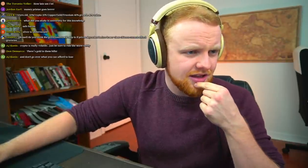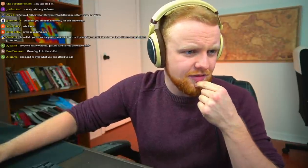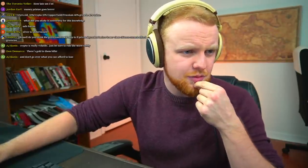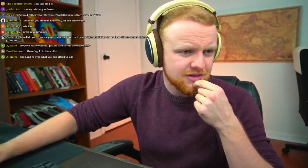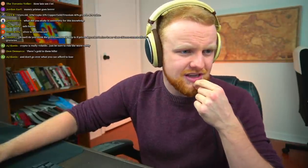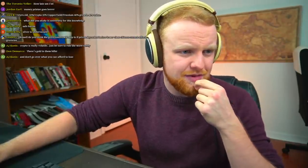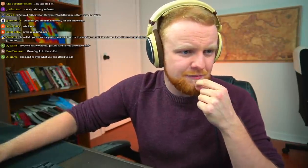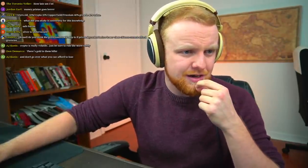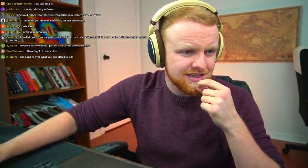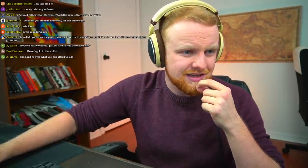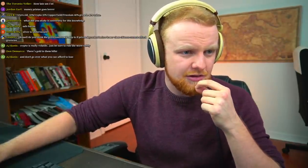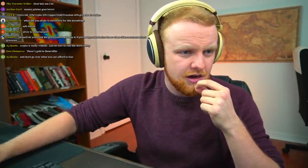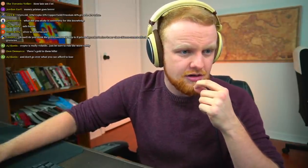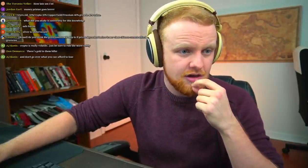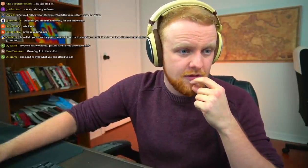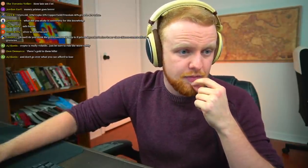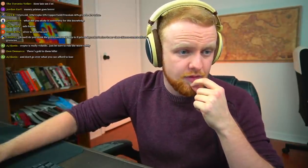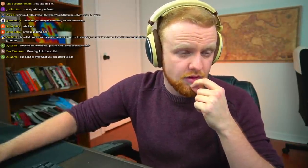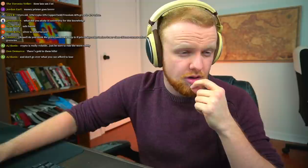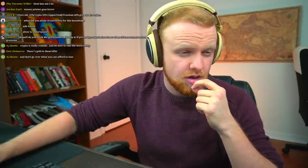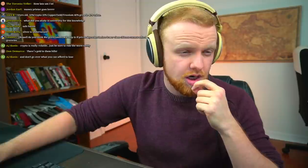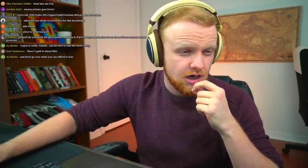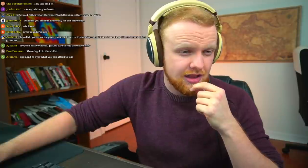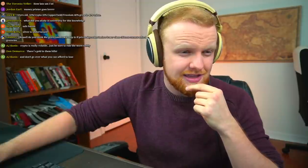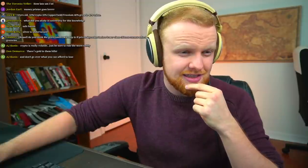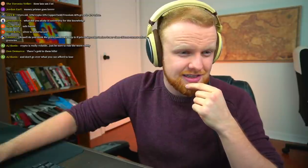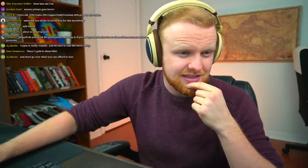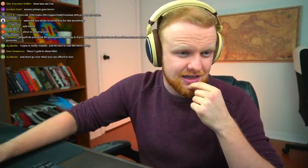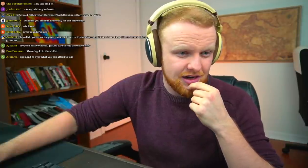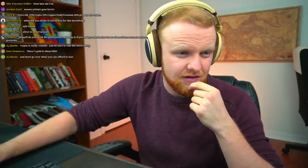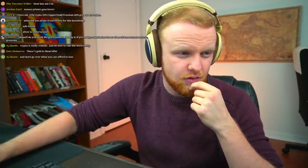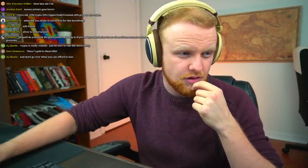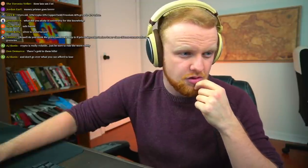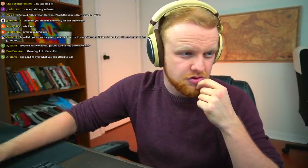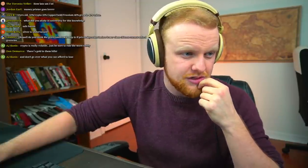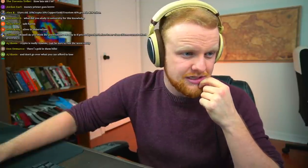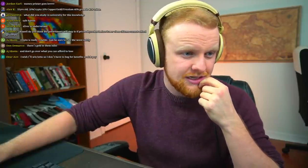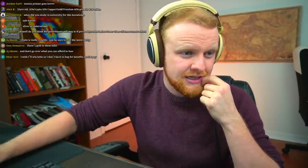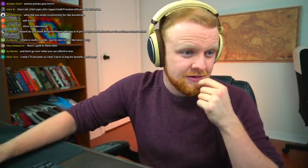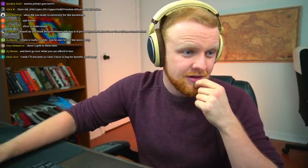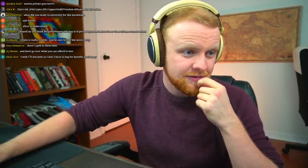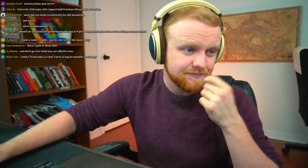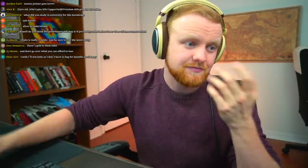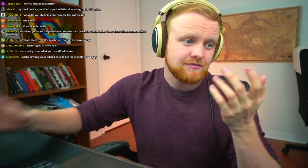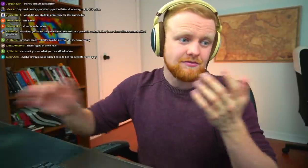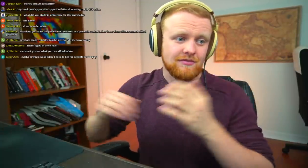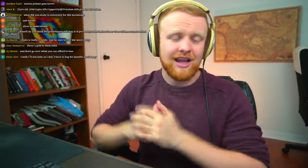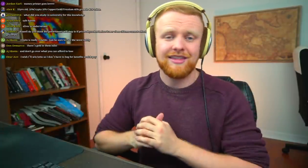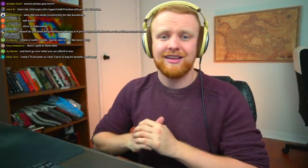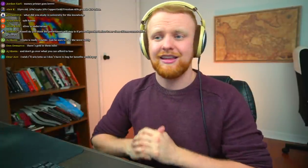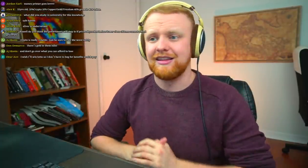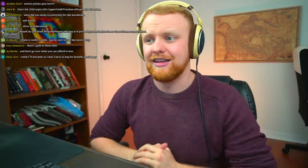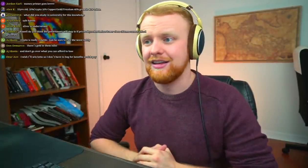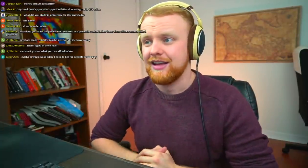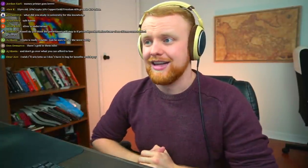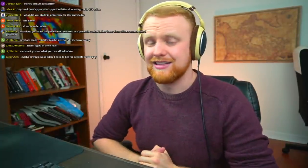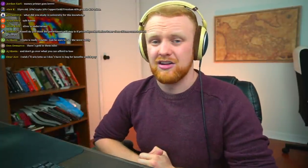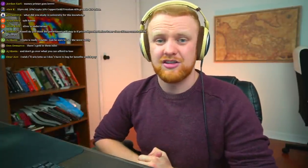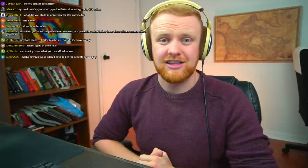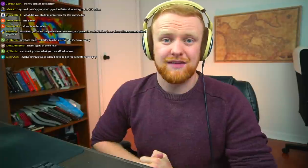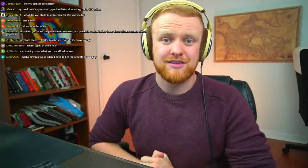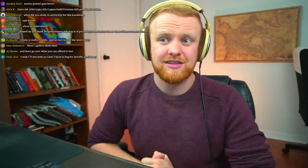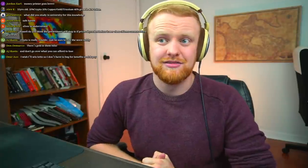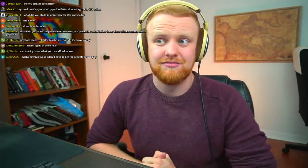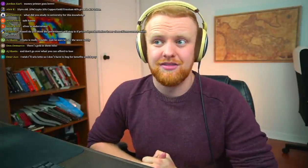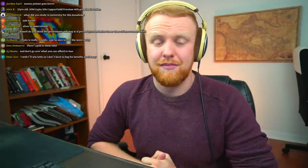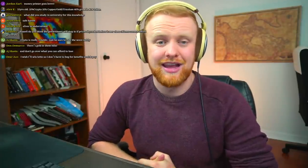Russell, do you think the government will step in if prices skyrocket before lower class citizens cannot afford groceries? Well, I think that it's